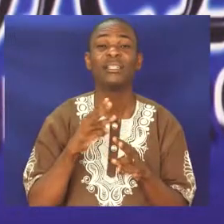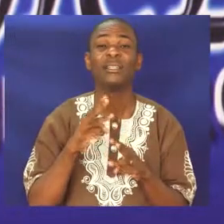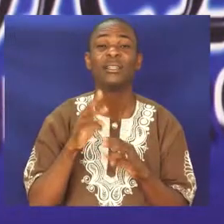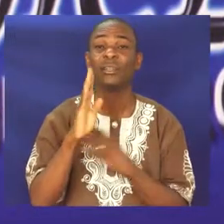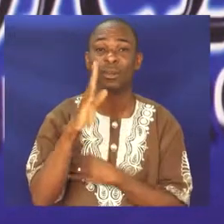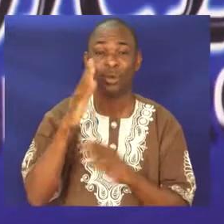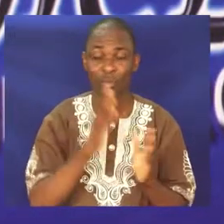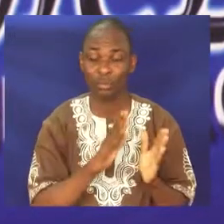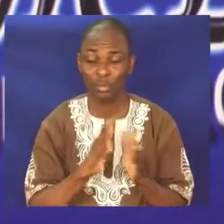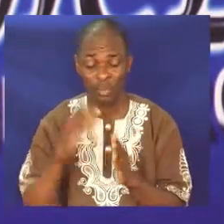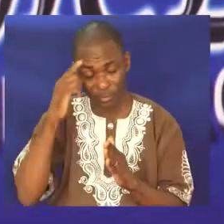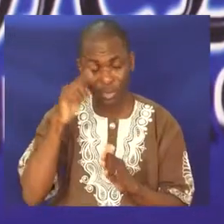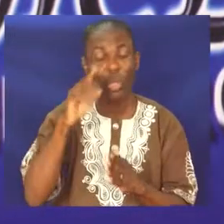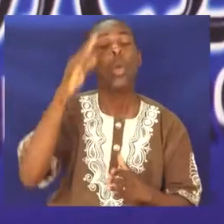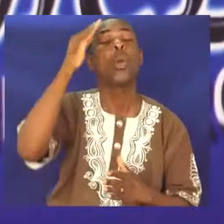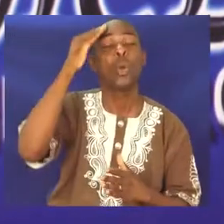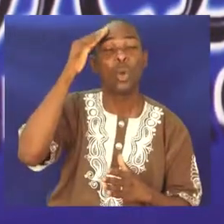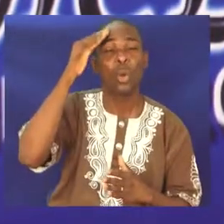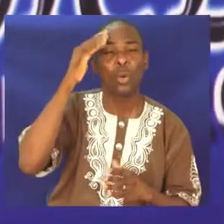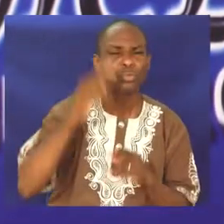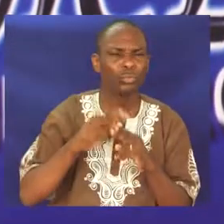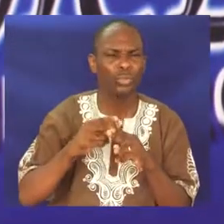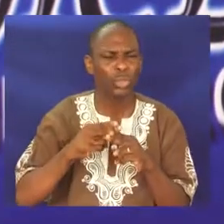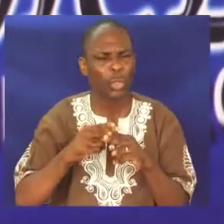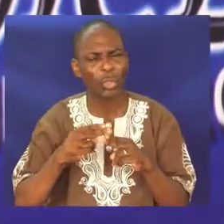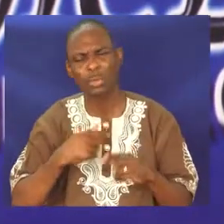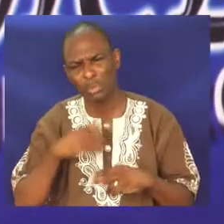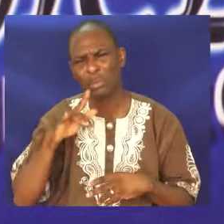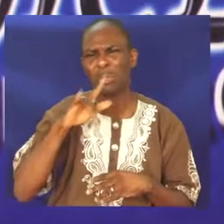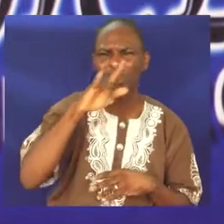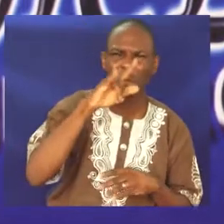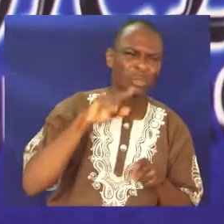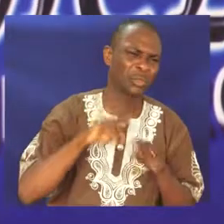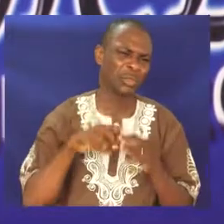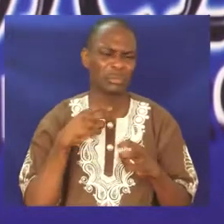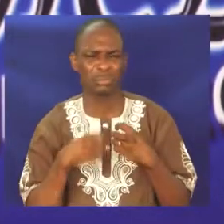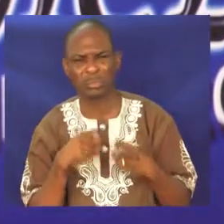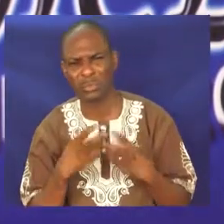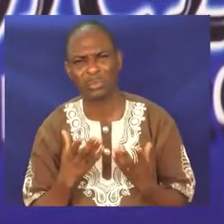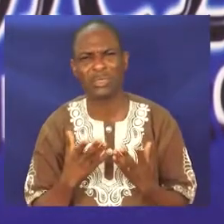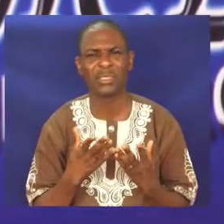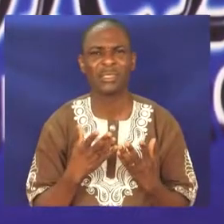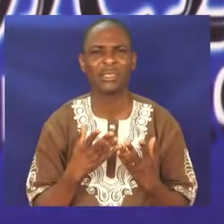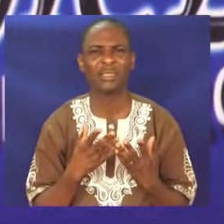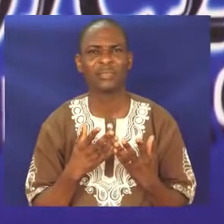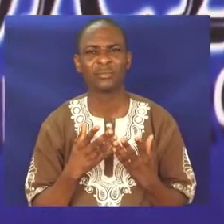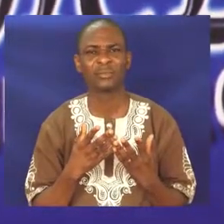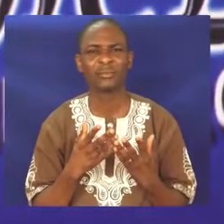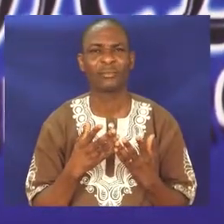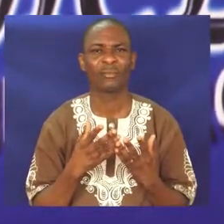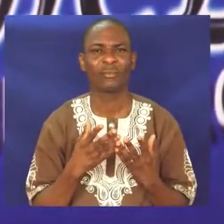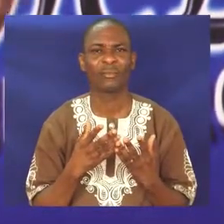yesi e be famia kwa brochire ena ye de na ye se na ye ka kan sem ni bi ye de age ya home